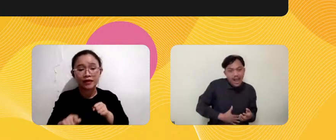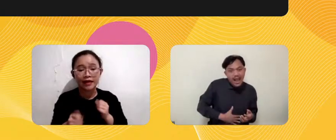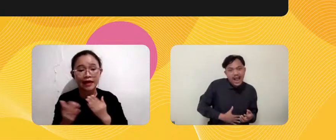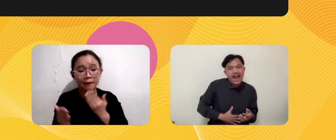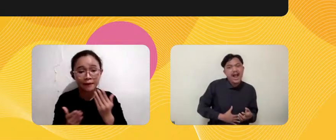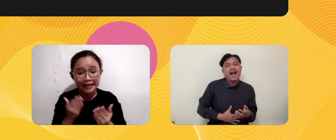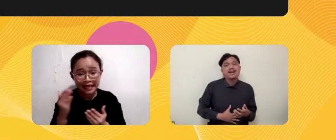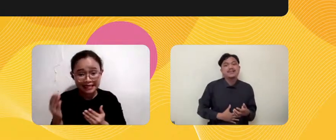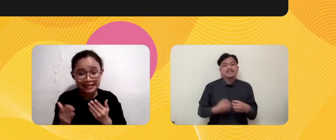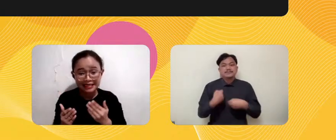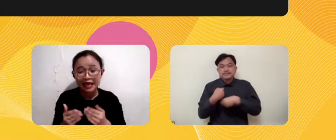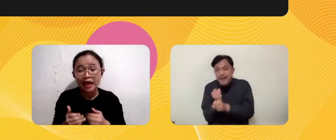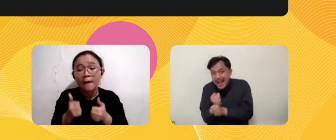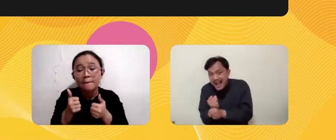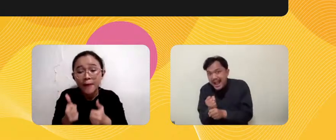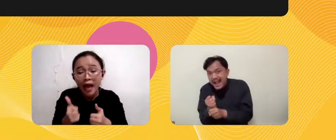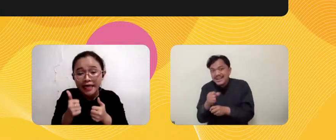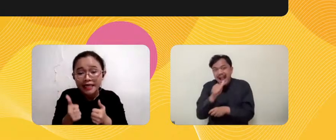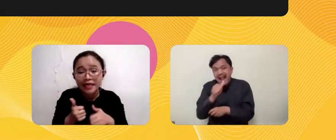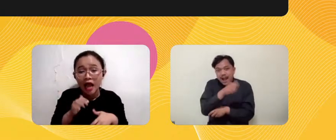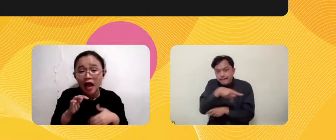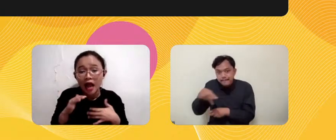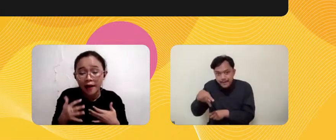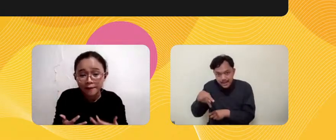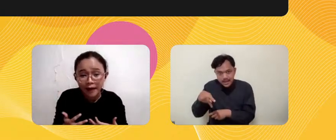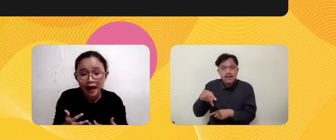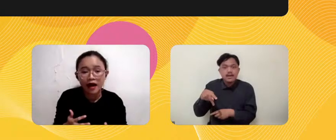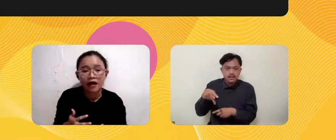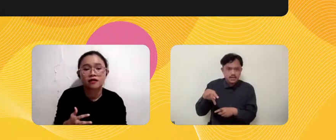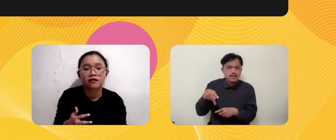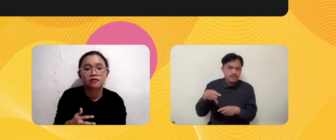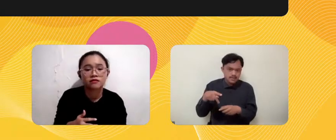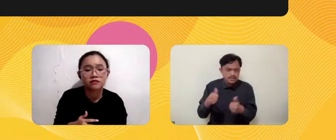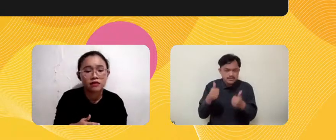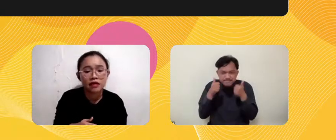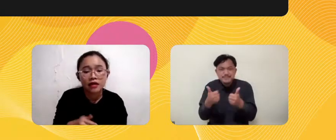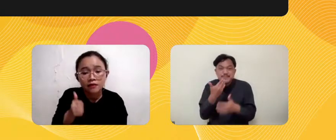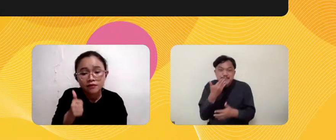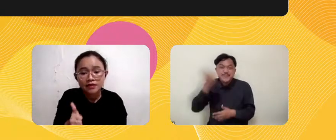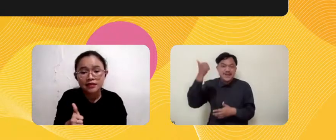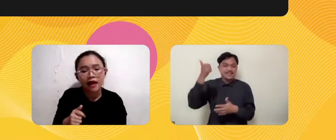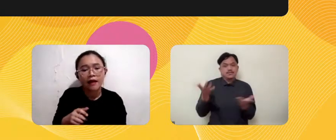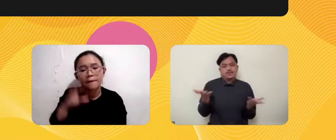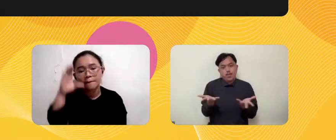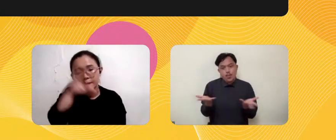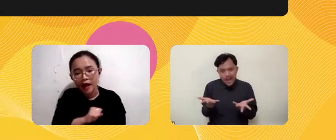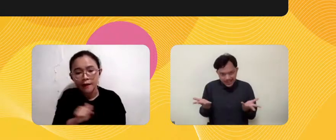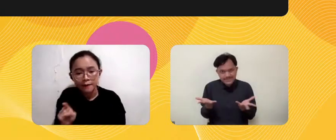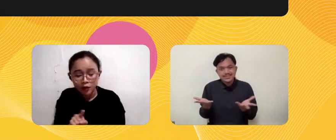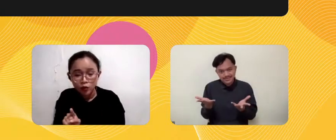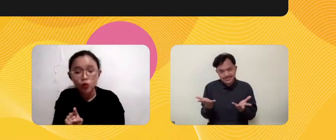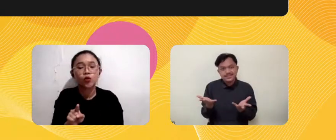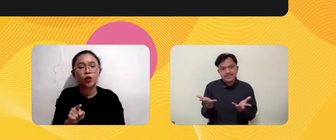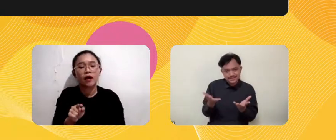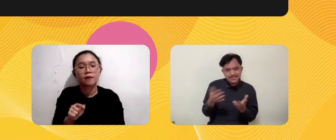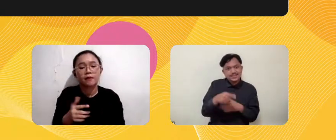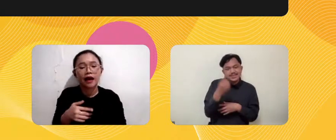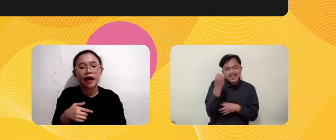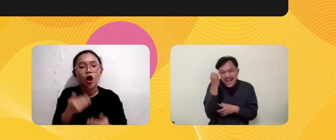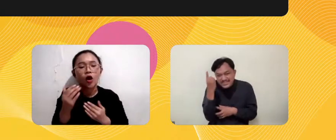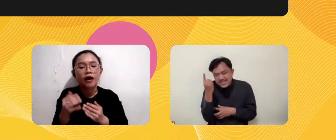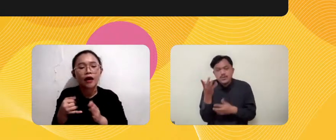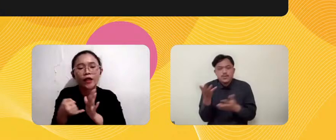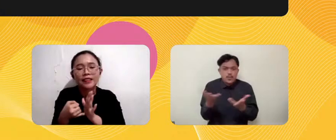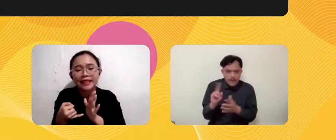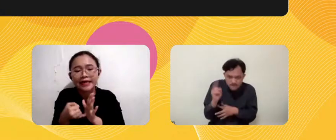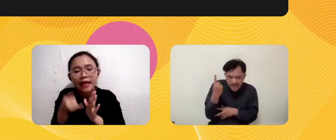important to know about the how accuracy and evidence based about the content that we would like to share, and also what is